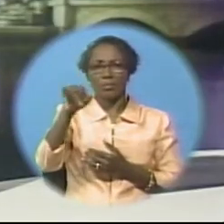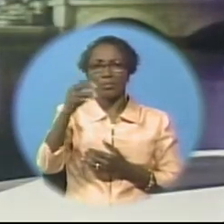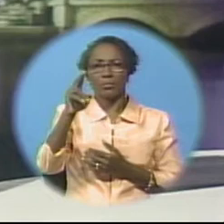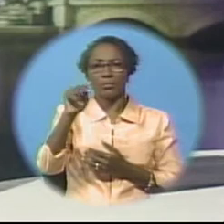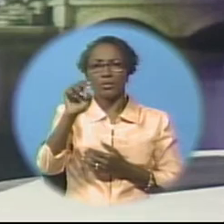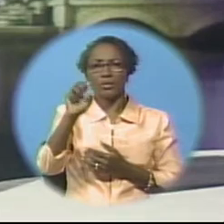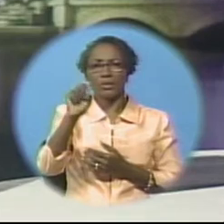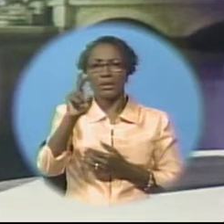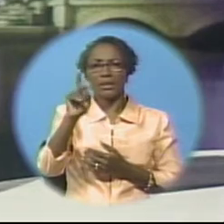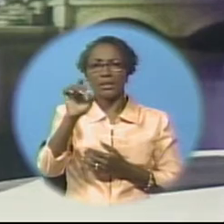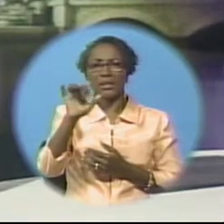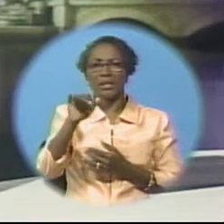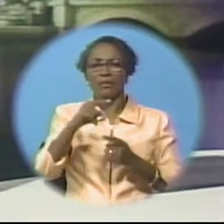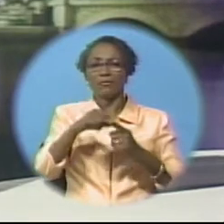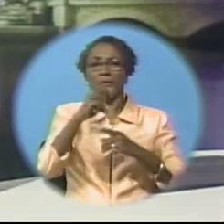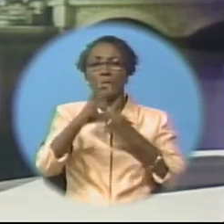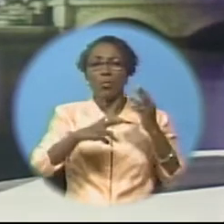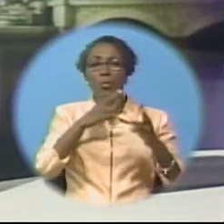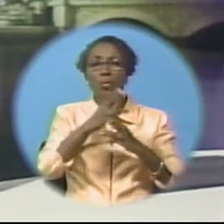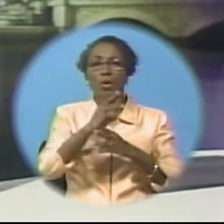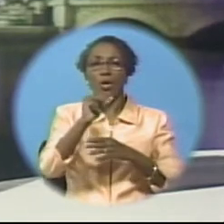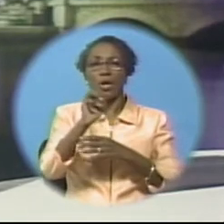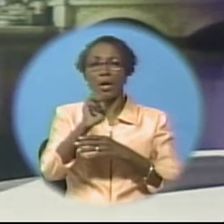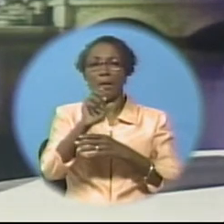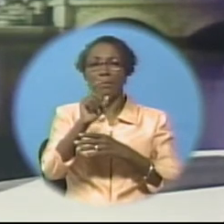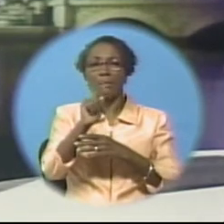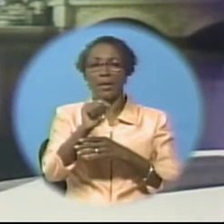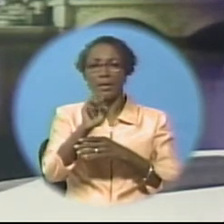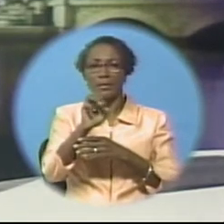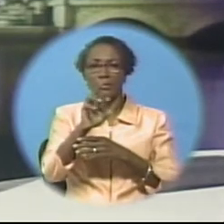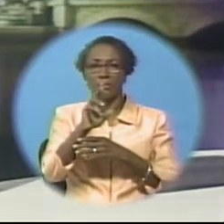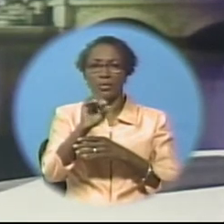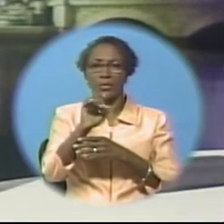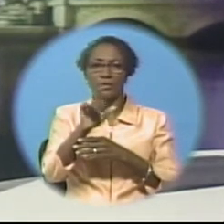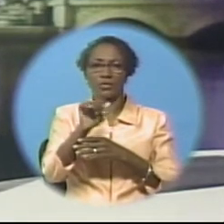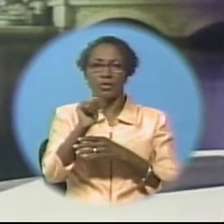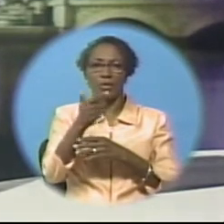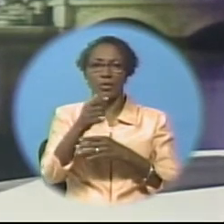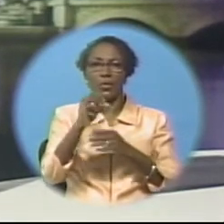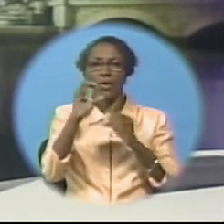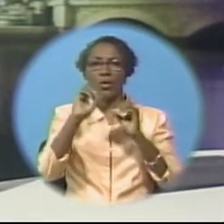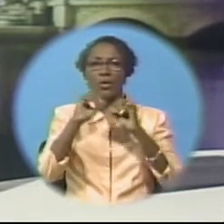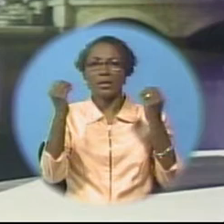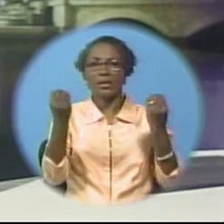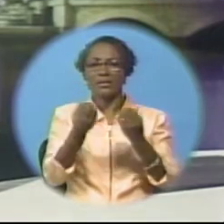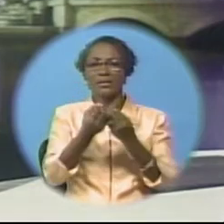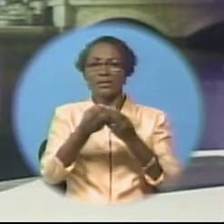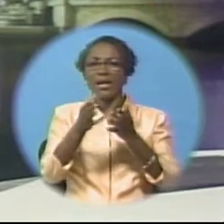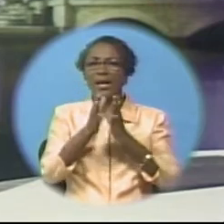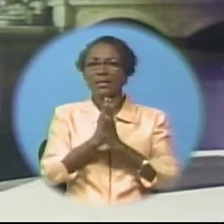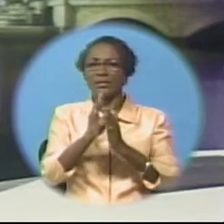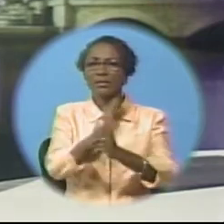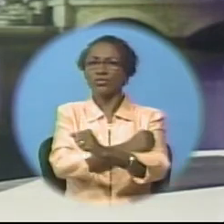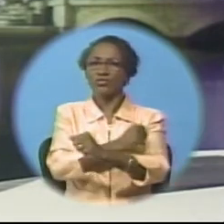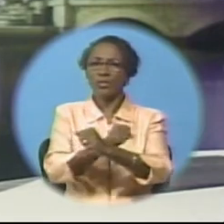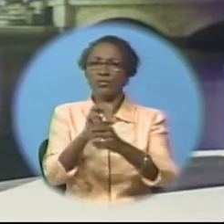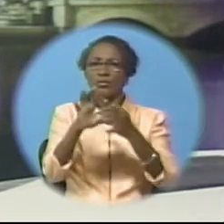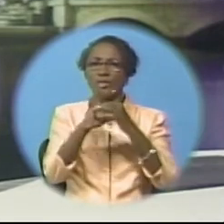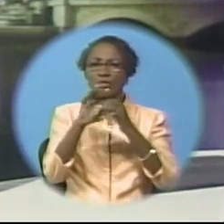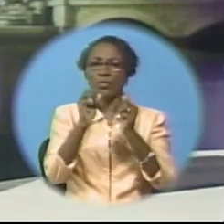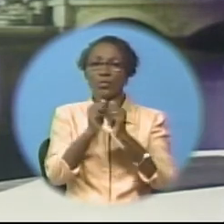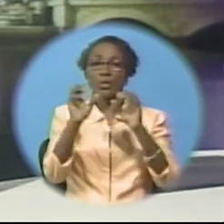Boginski of the World Meteorology Organization, which is sponsoring the meeting, says it also acts to strengthen relations between the